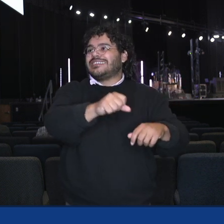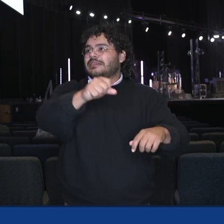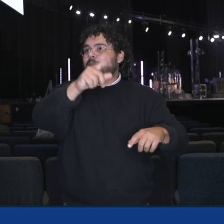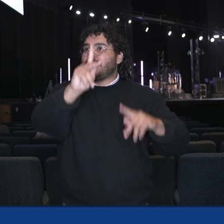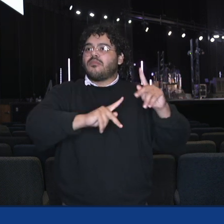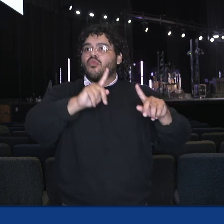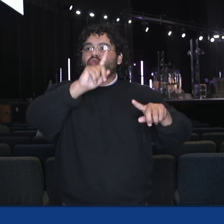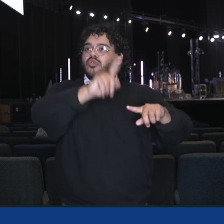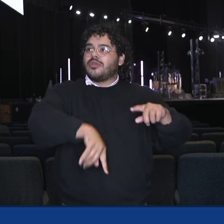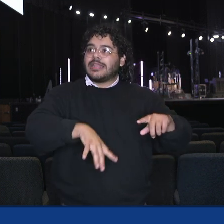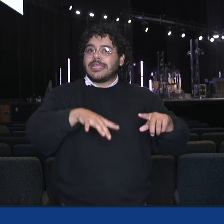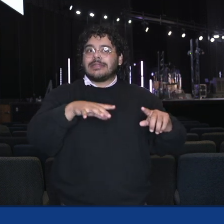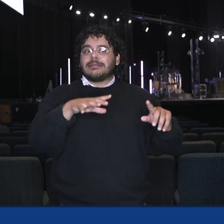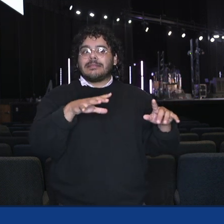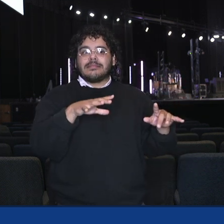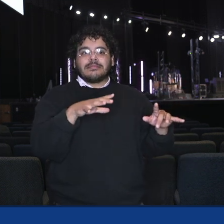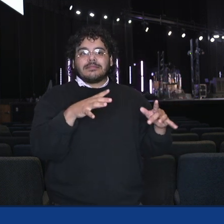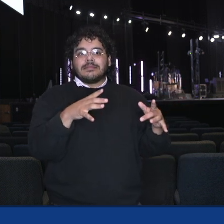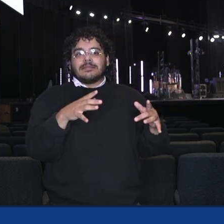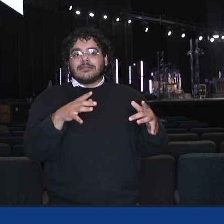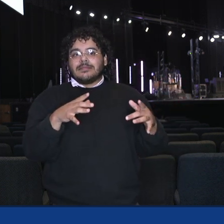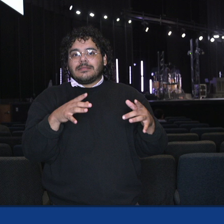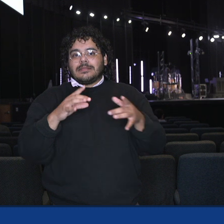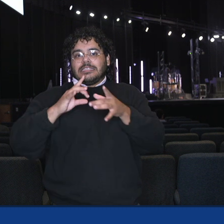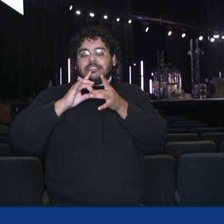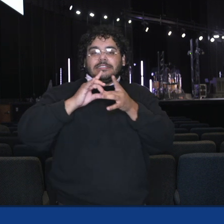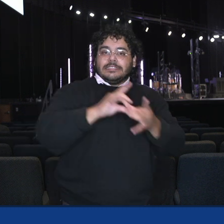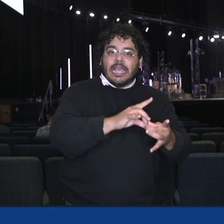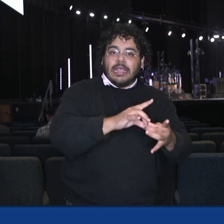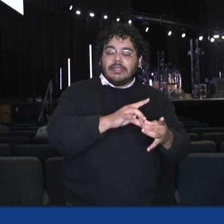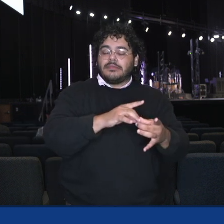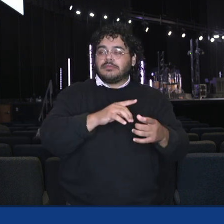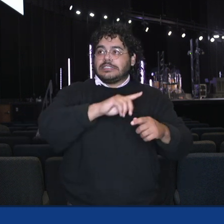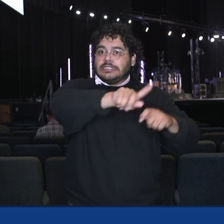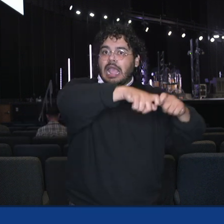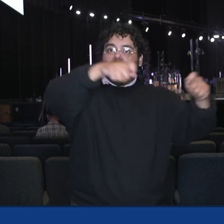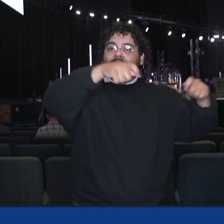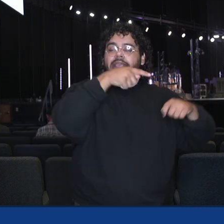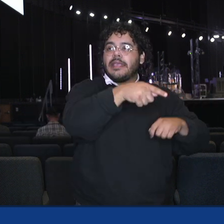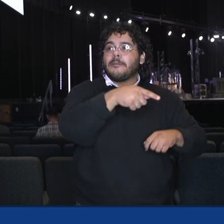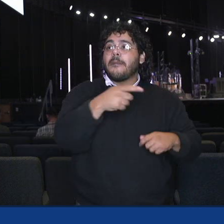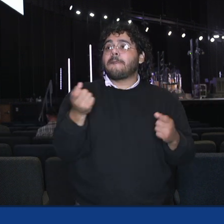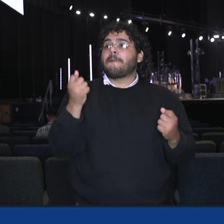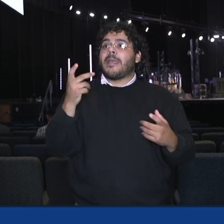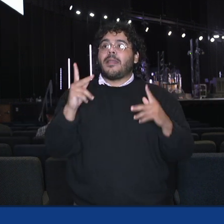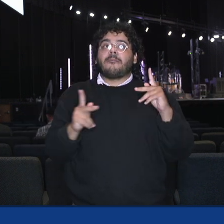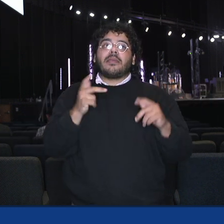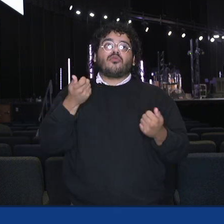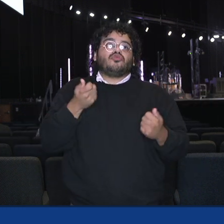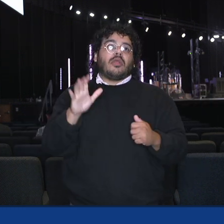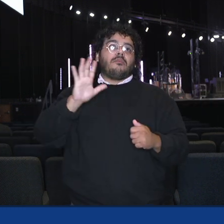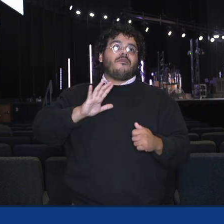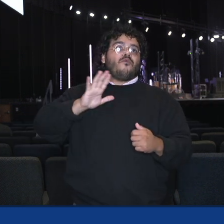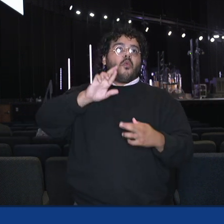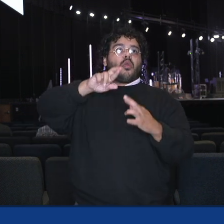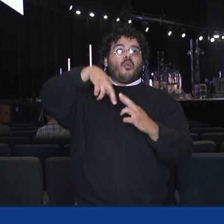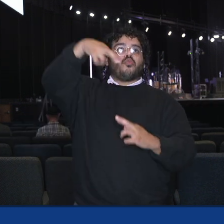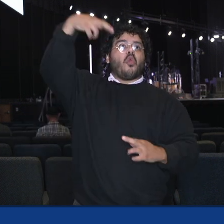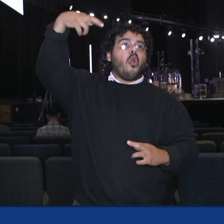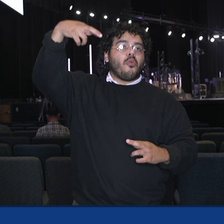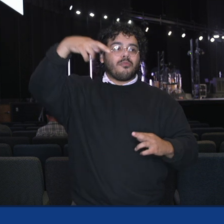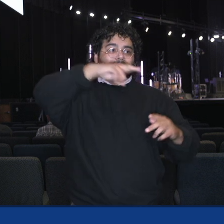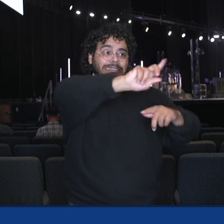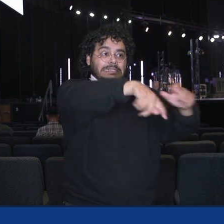be chained. He couldn't be tied down. He had been tied up many times with chains and ropes, but he broke the chains.